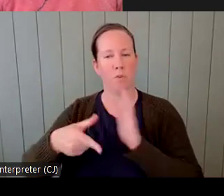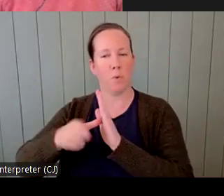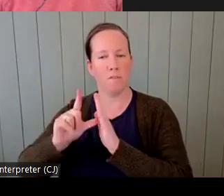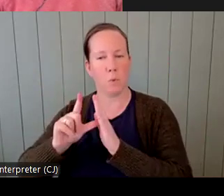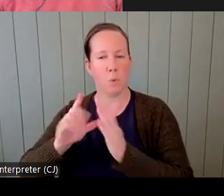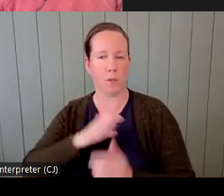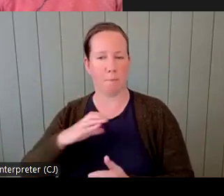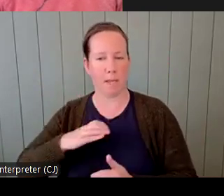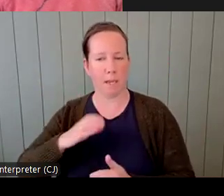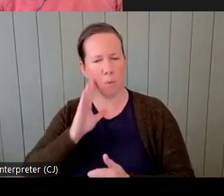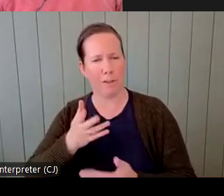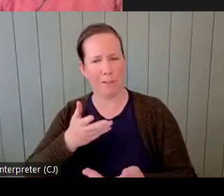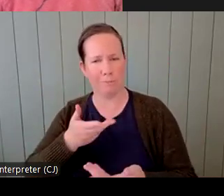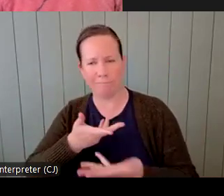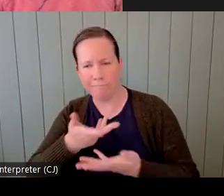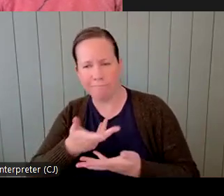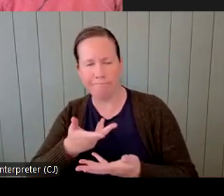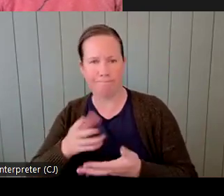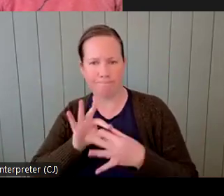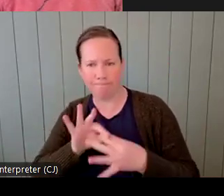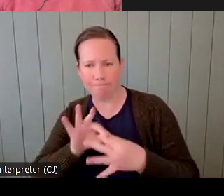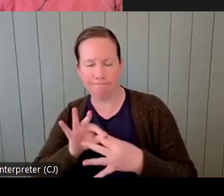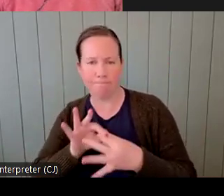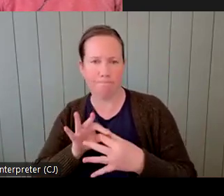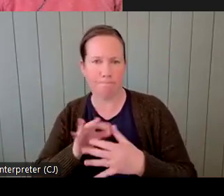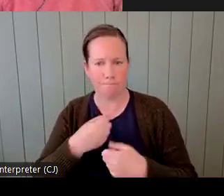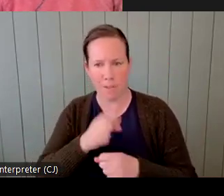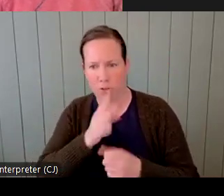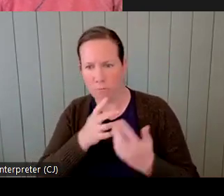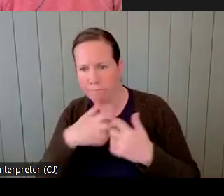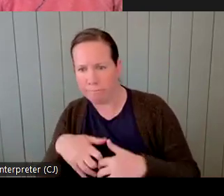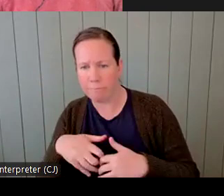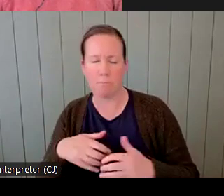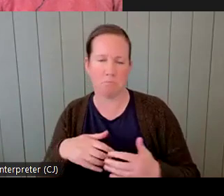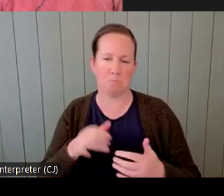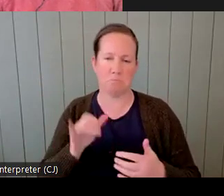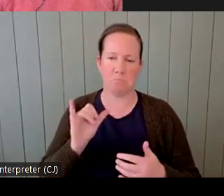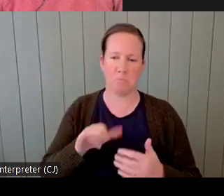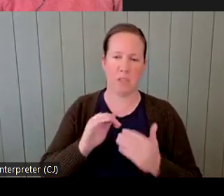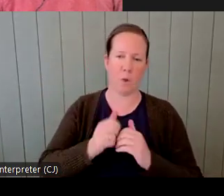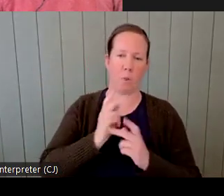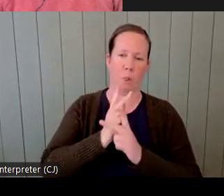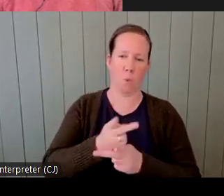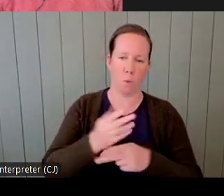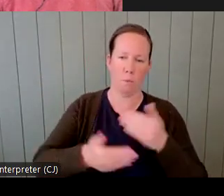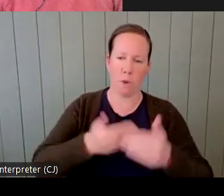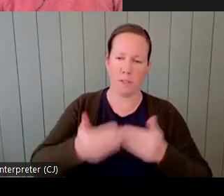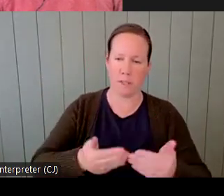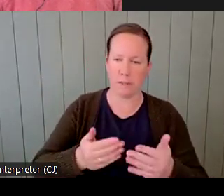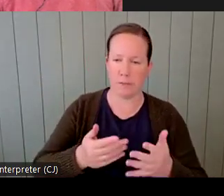to ensure that everything is in order. And that's how the loan process begins from there.